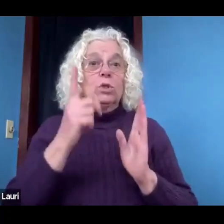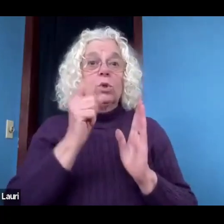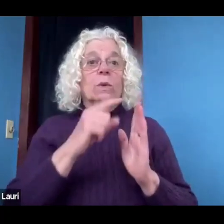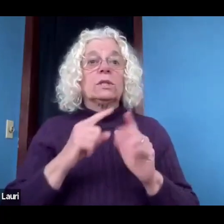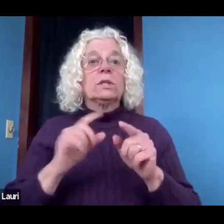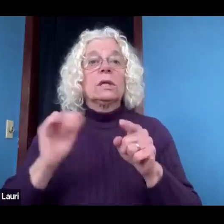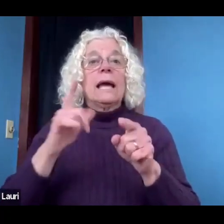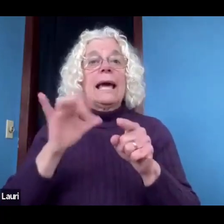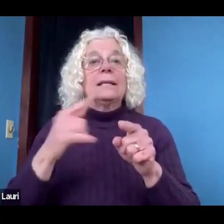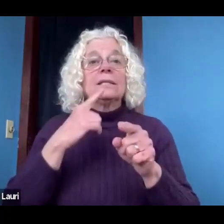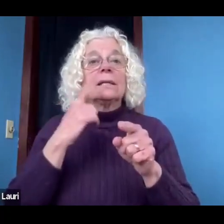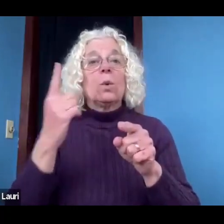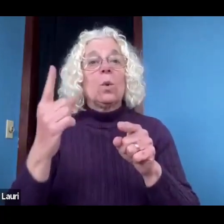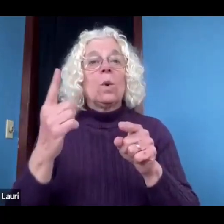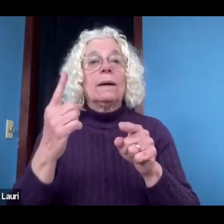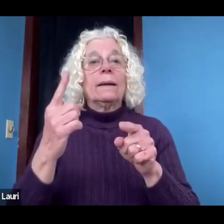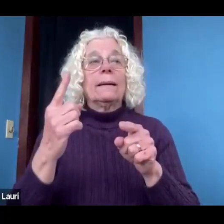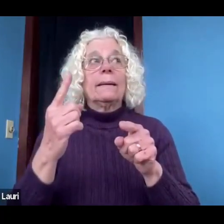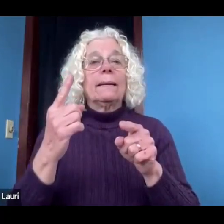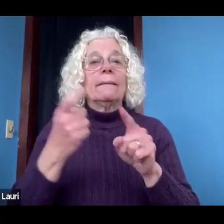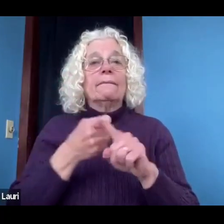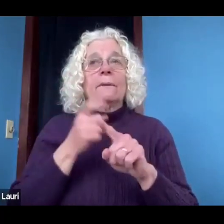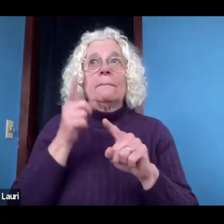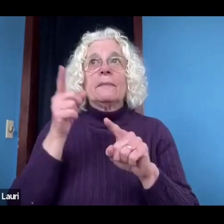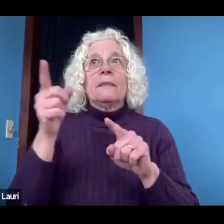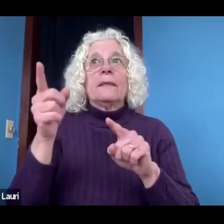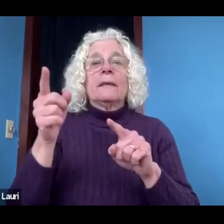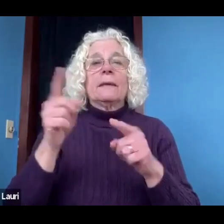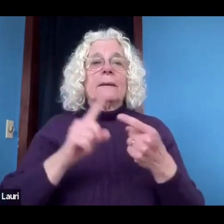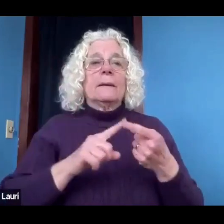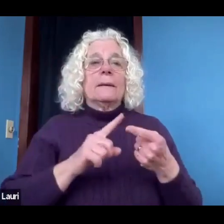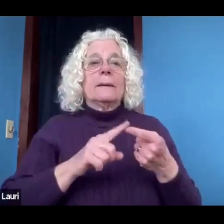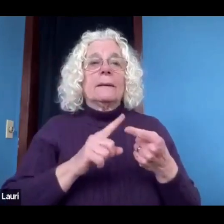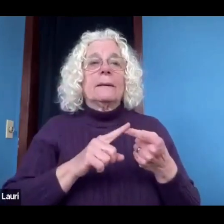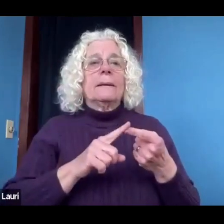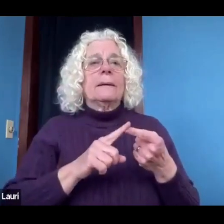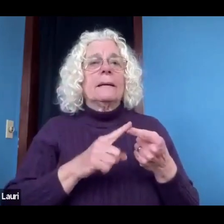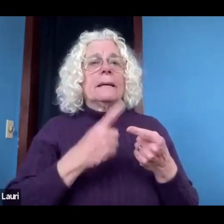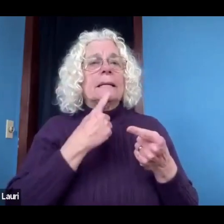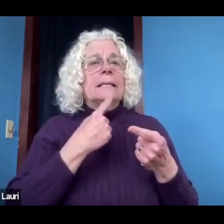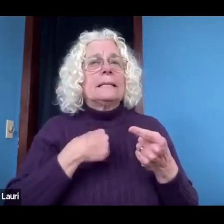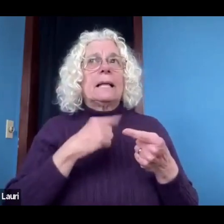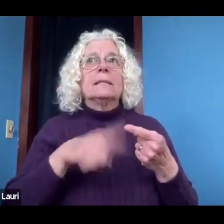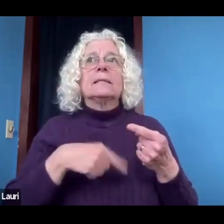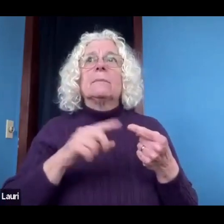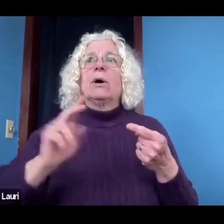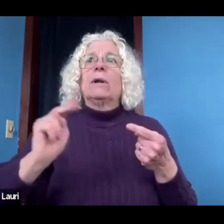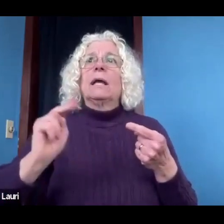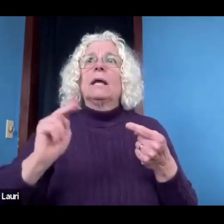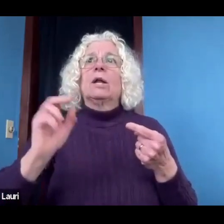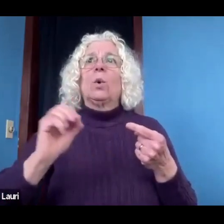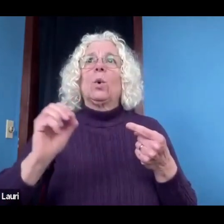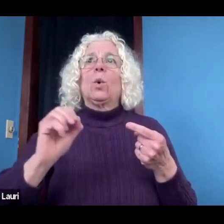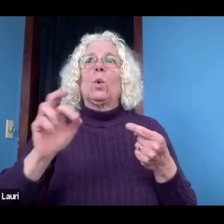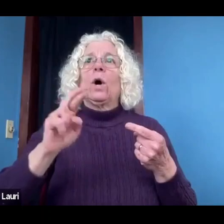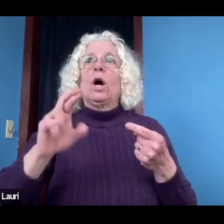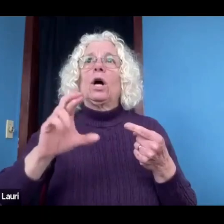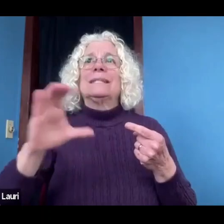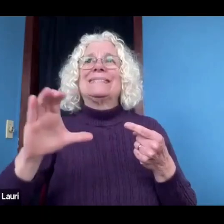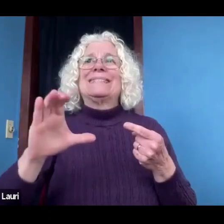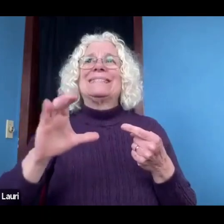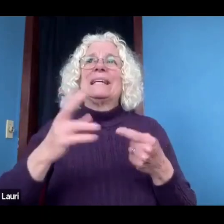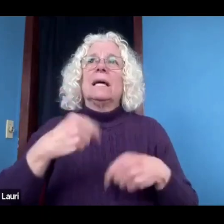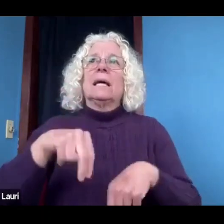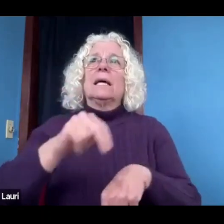There is one in the chat. What do you know about NORC, Naturally Occurring